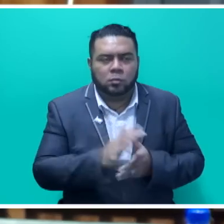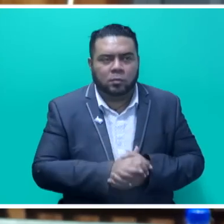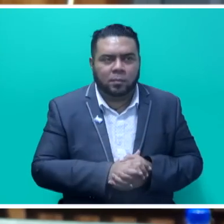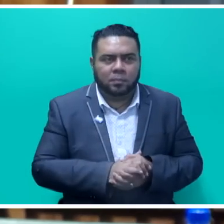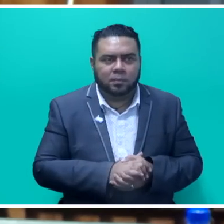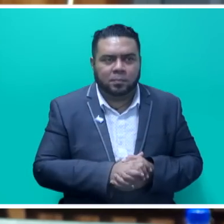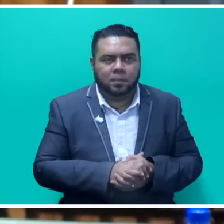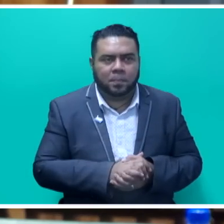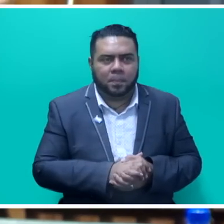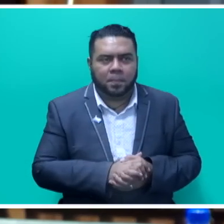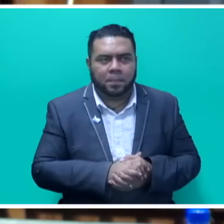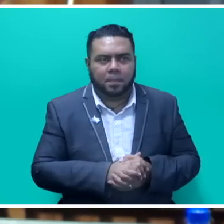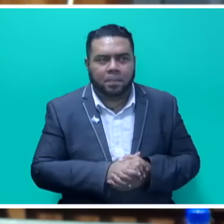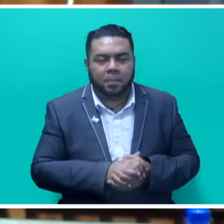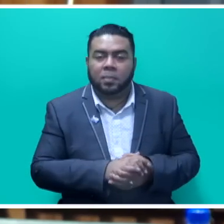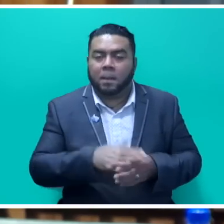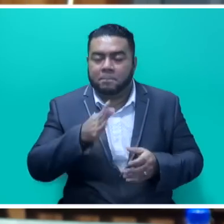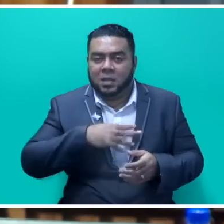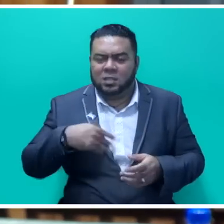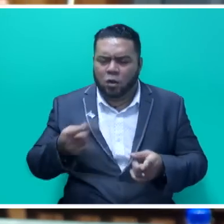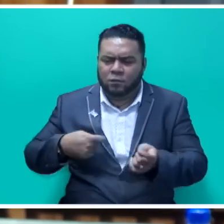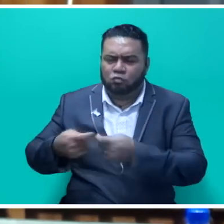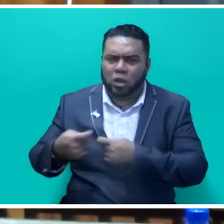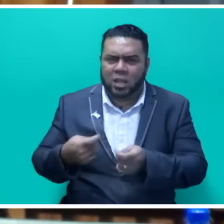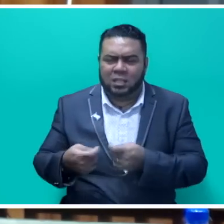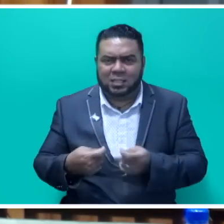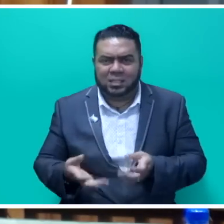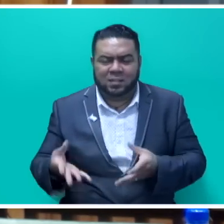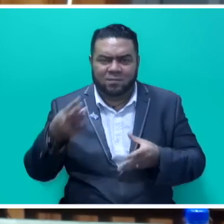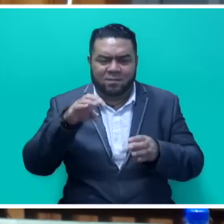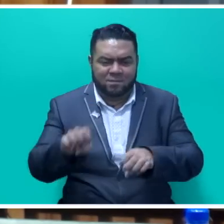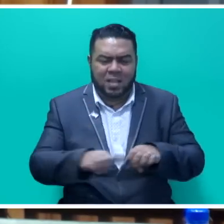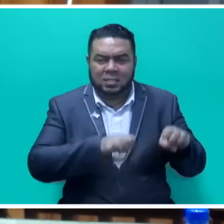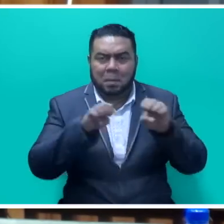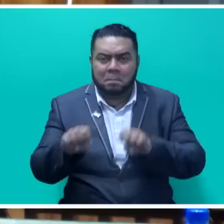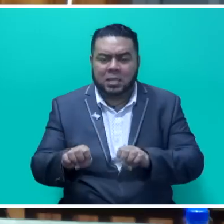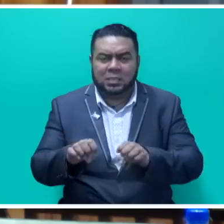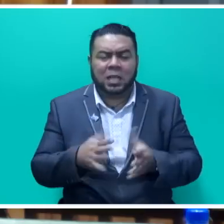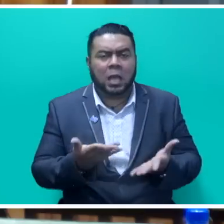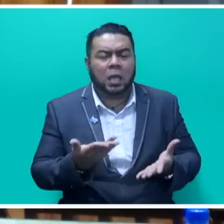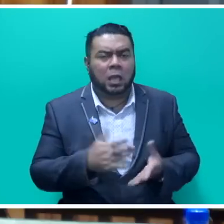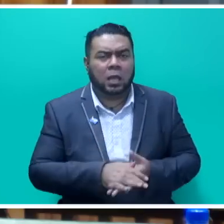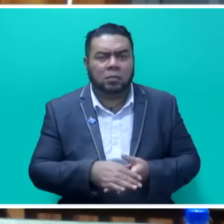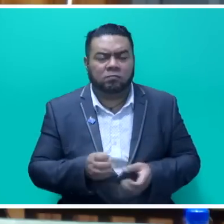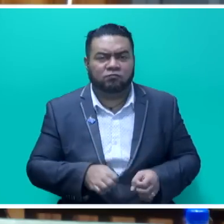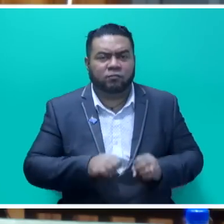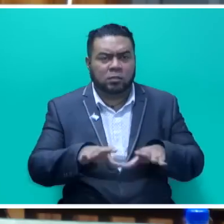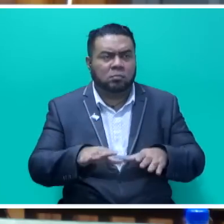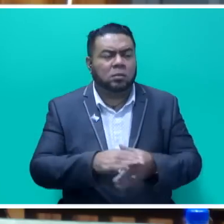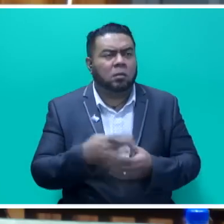of Trade and Commerce and Investment, Honourable Deputy Prime Minister and Minister for